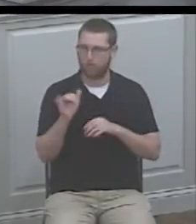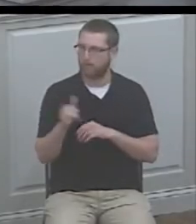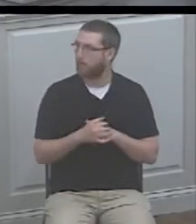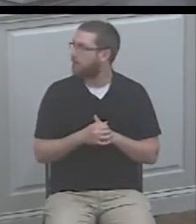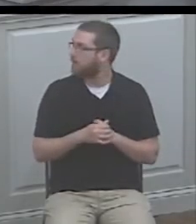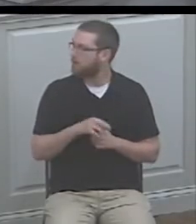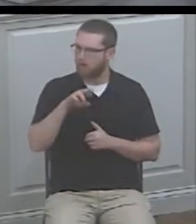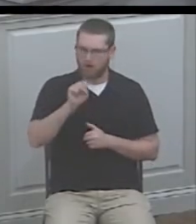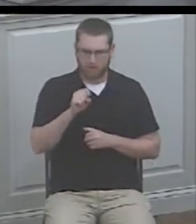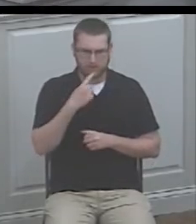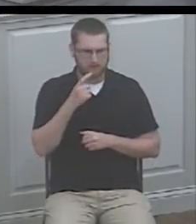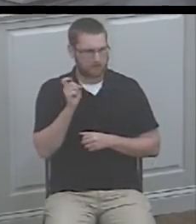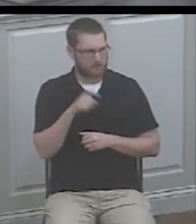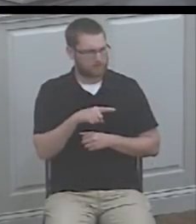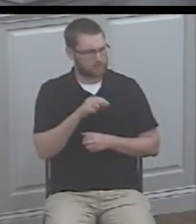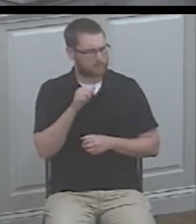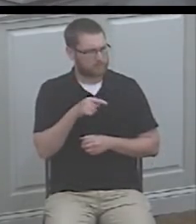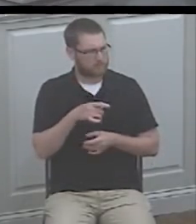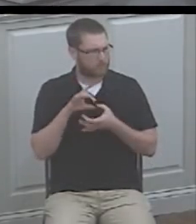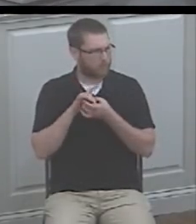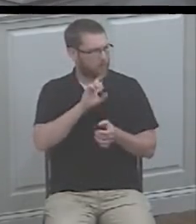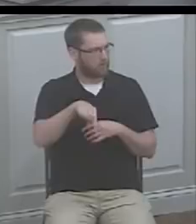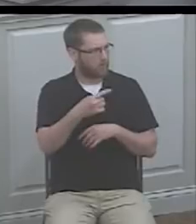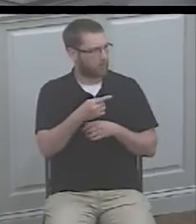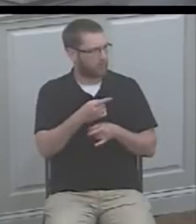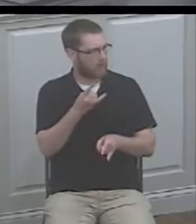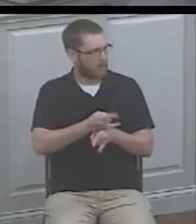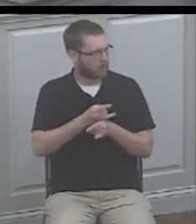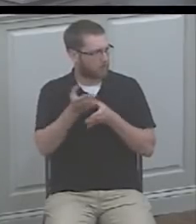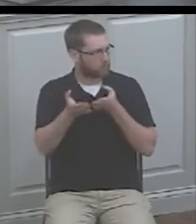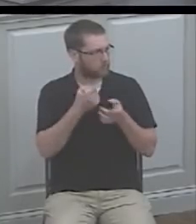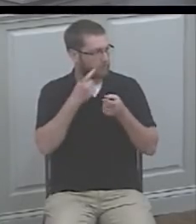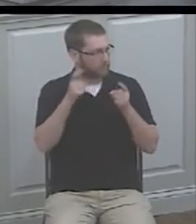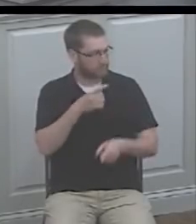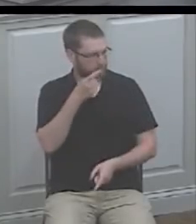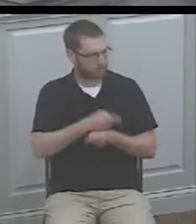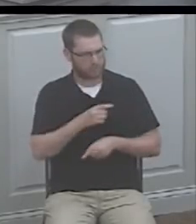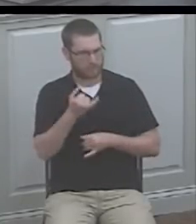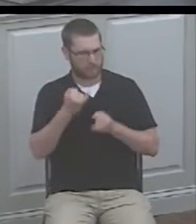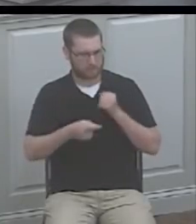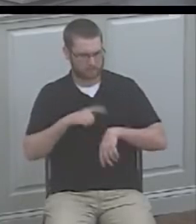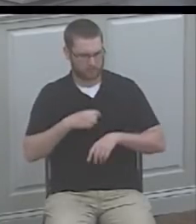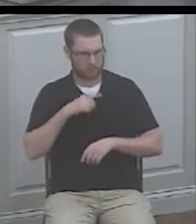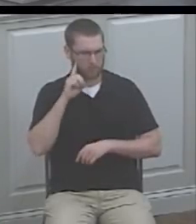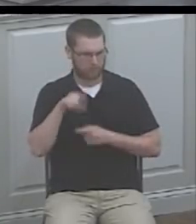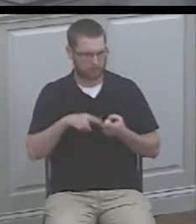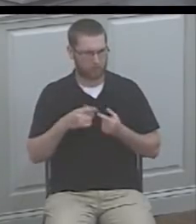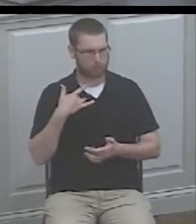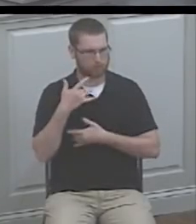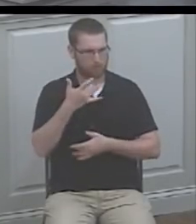Is this primarily just dealing with alcohol served at events? Because I think last time I went through it, I was concerned about birthday